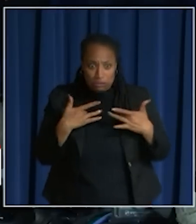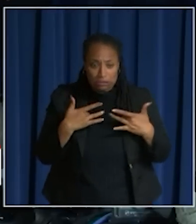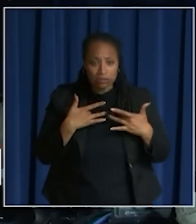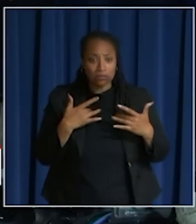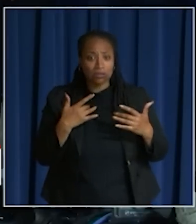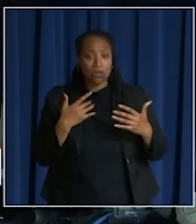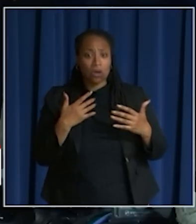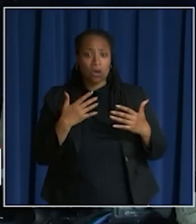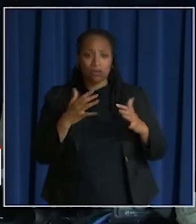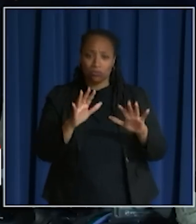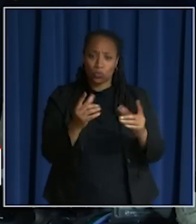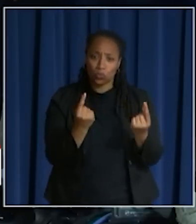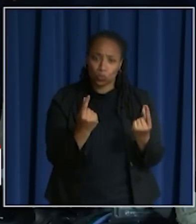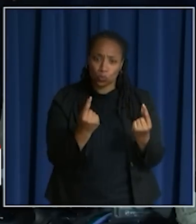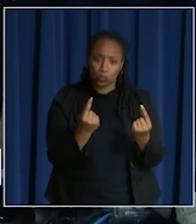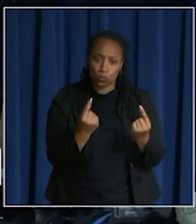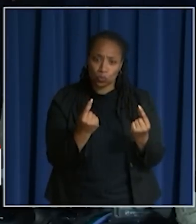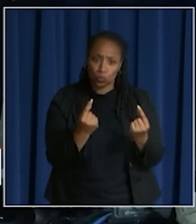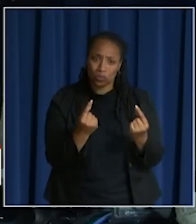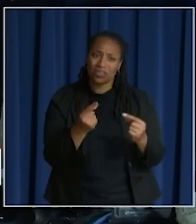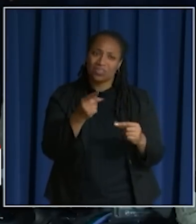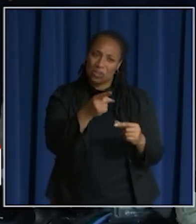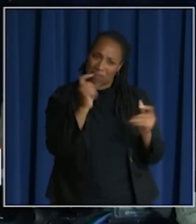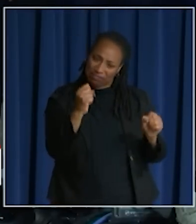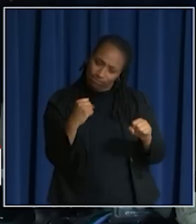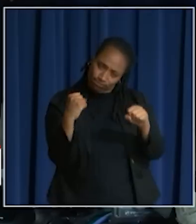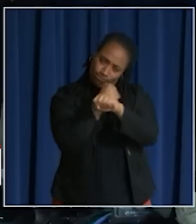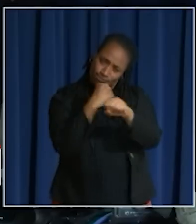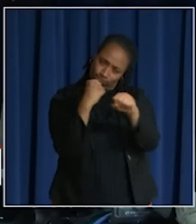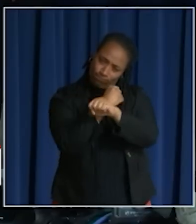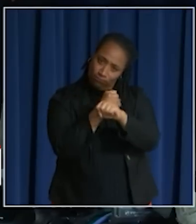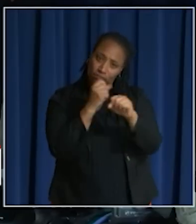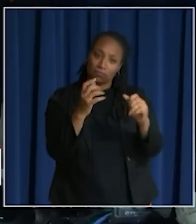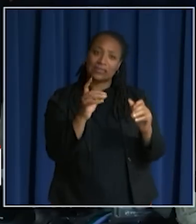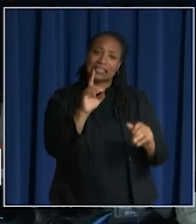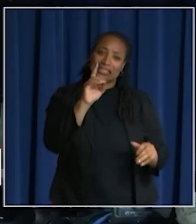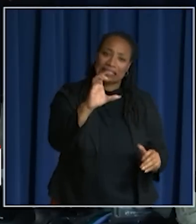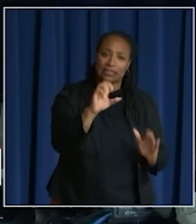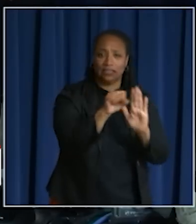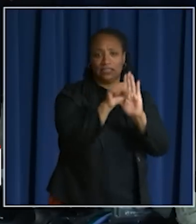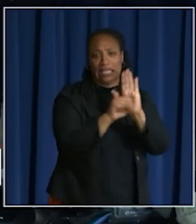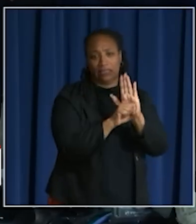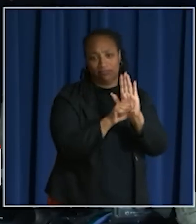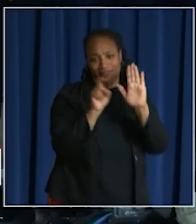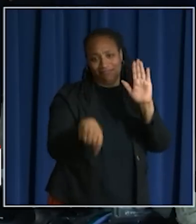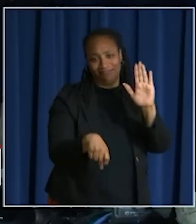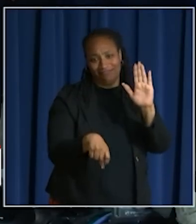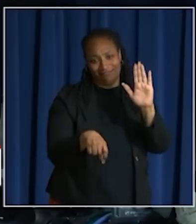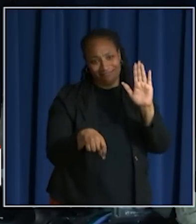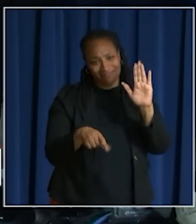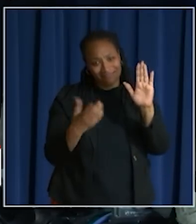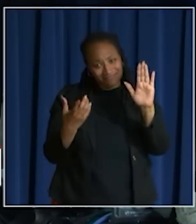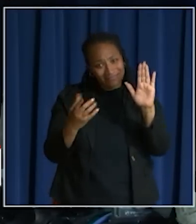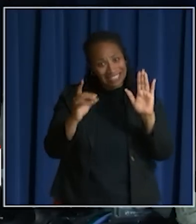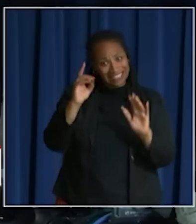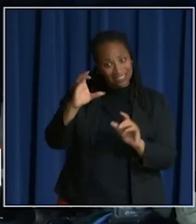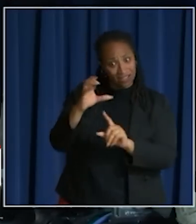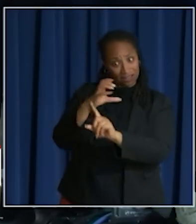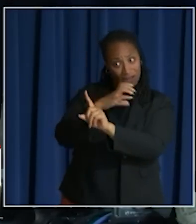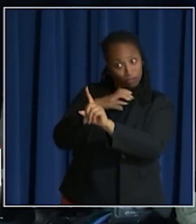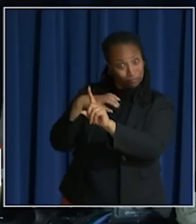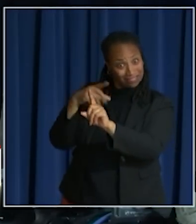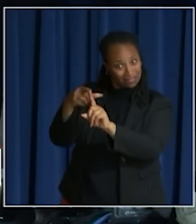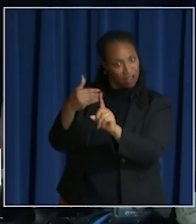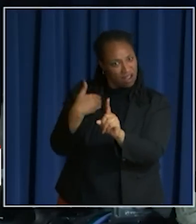city, the time to do that would have been when the Congress had a bill that it could have given control of the DC National Guard to